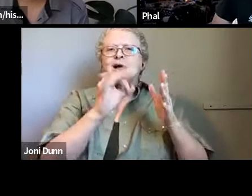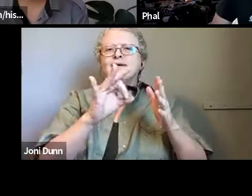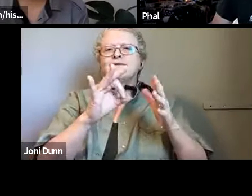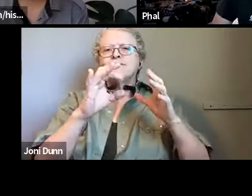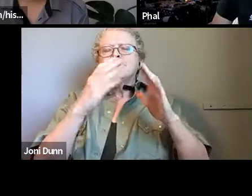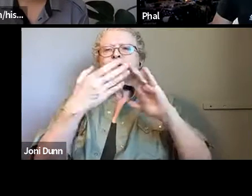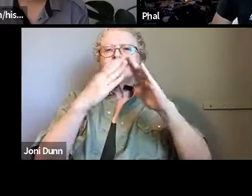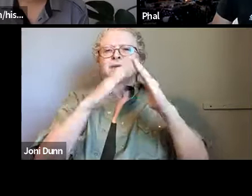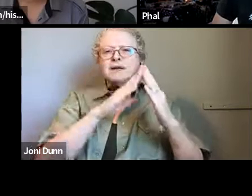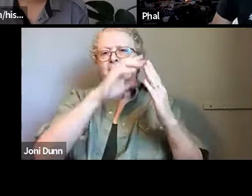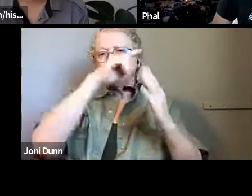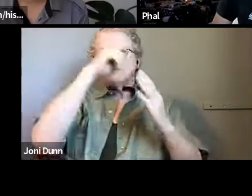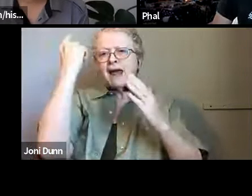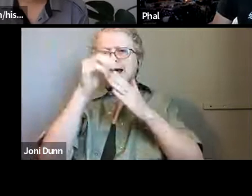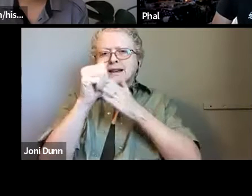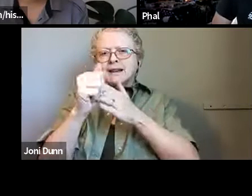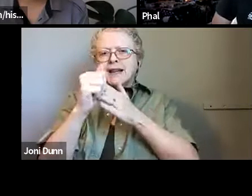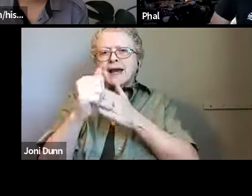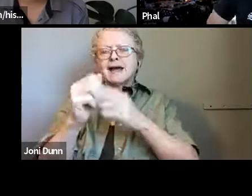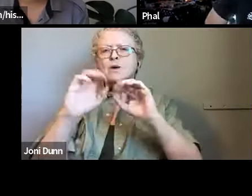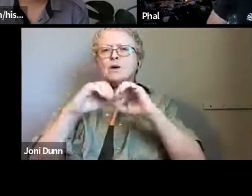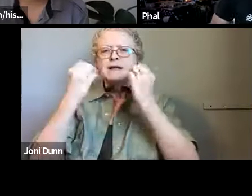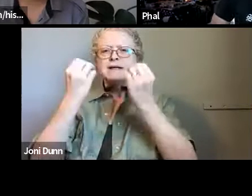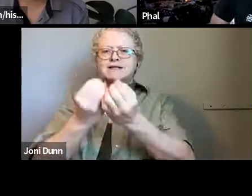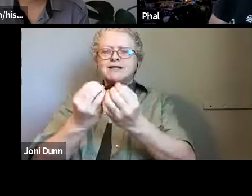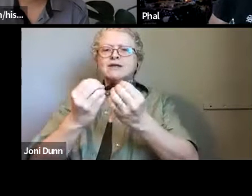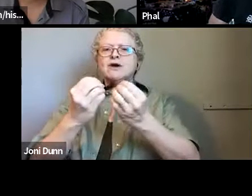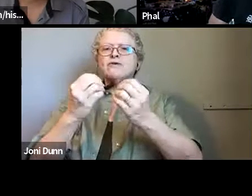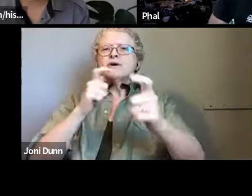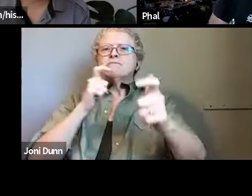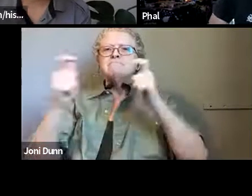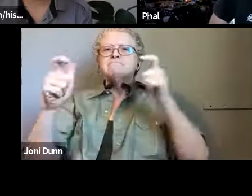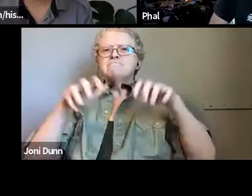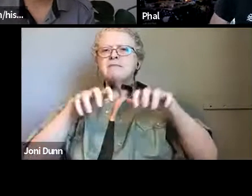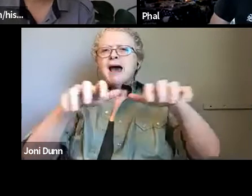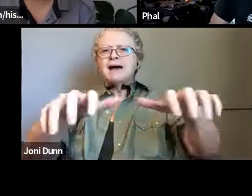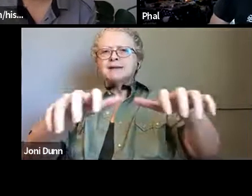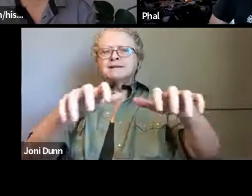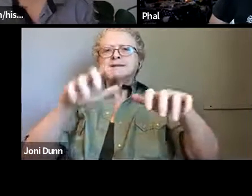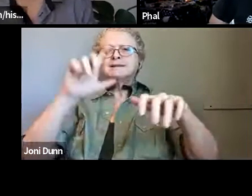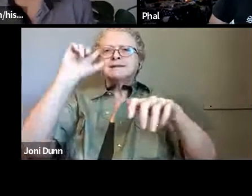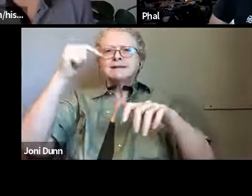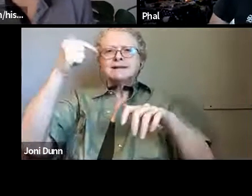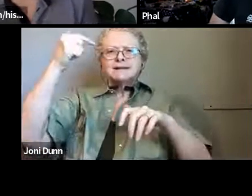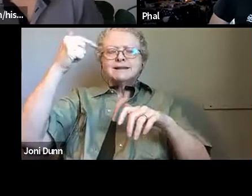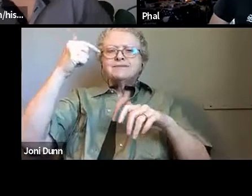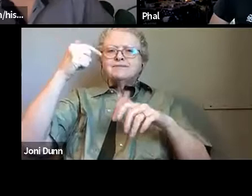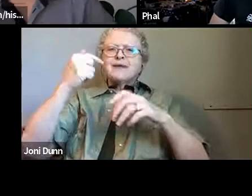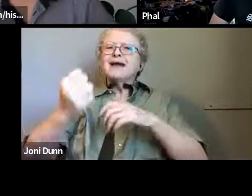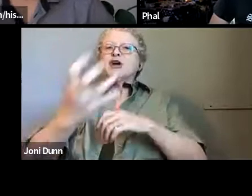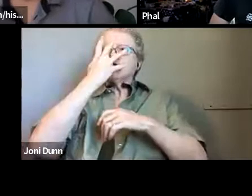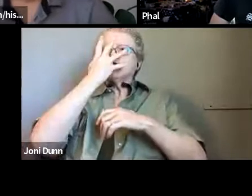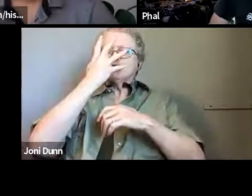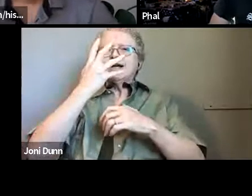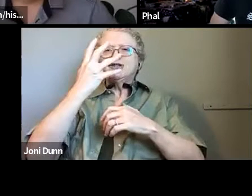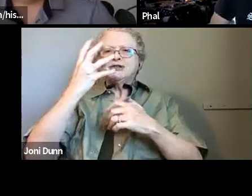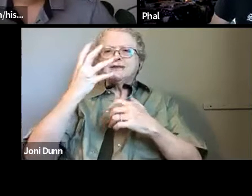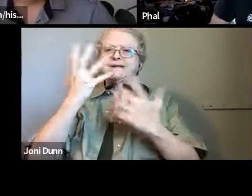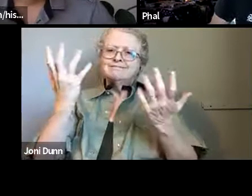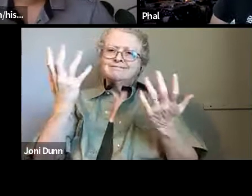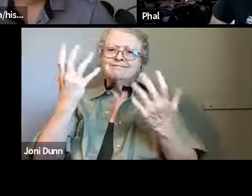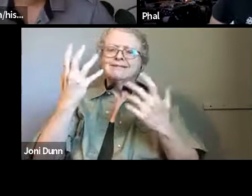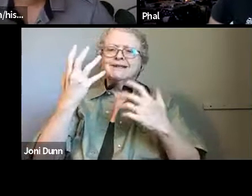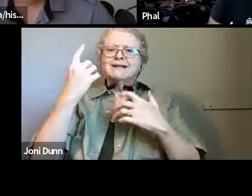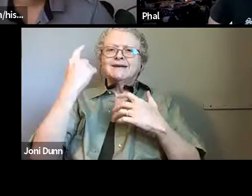Black-led organization that does work around mass incarceration, gang enhancement, gang documentation here in San Diego. So we really build